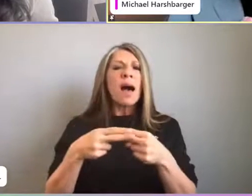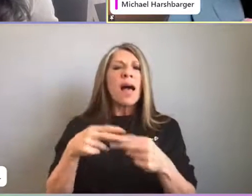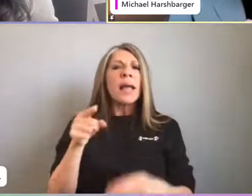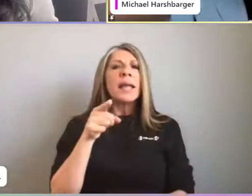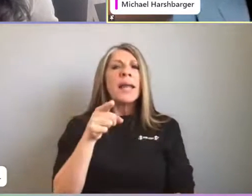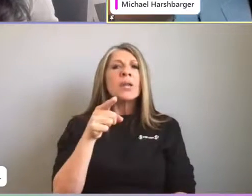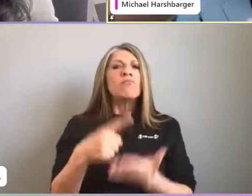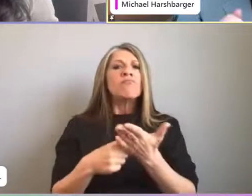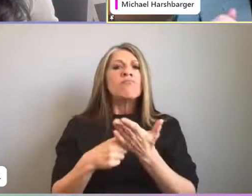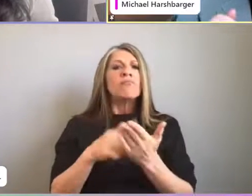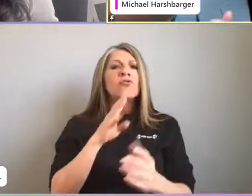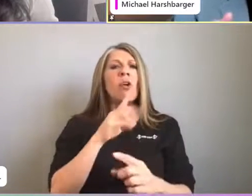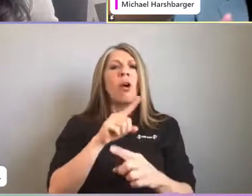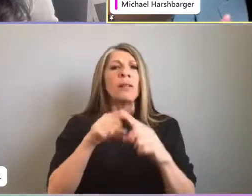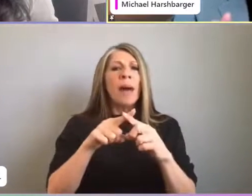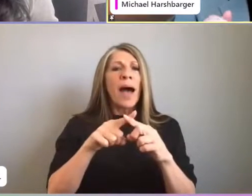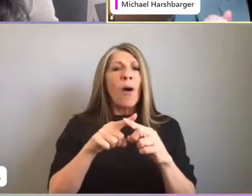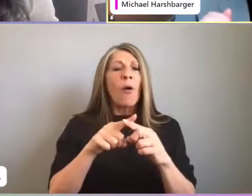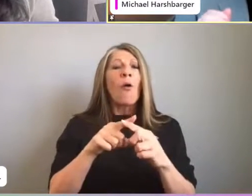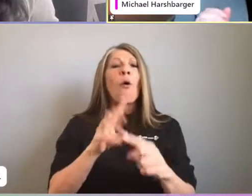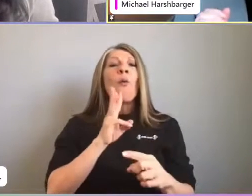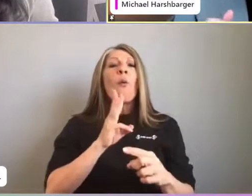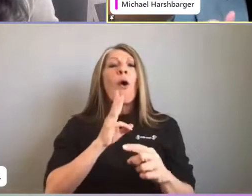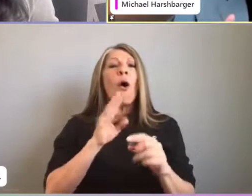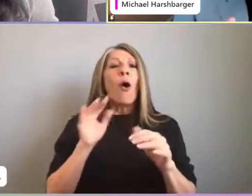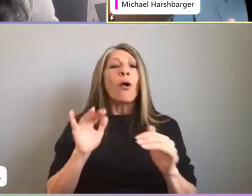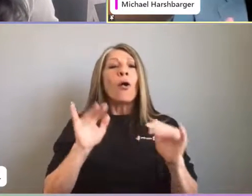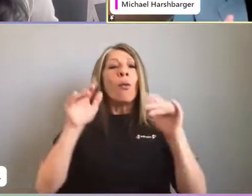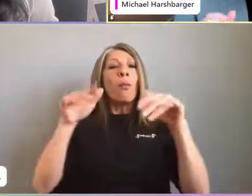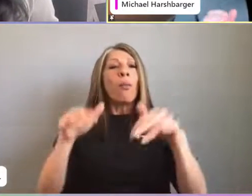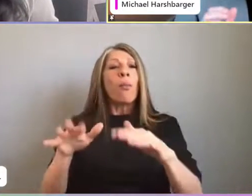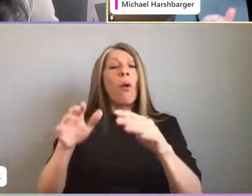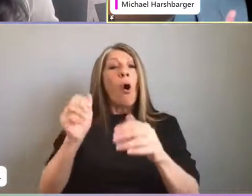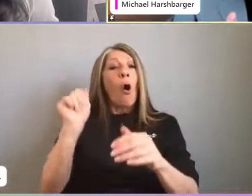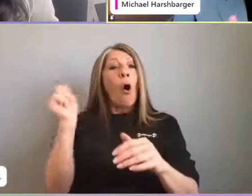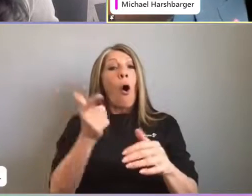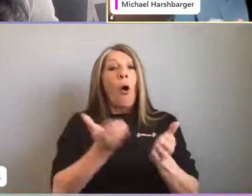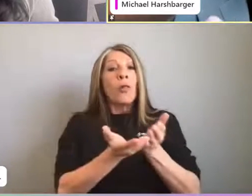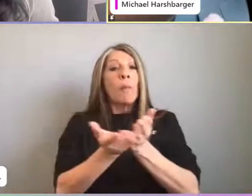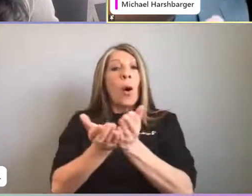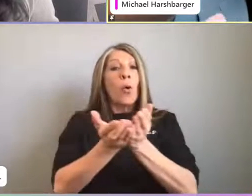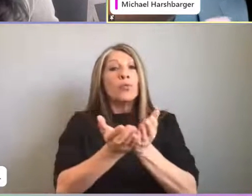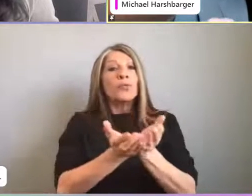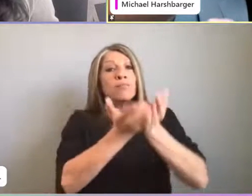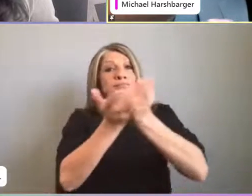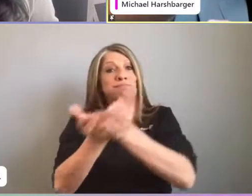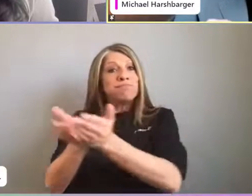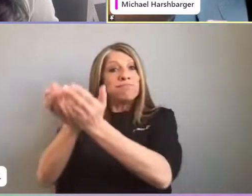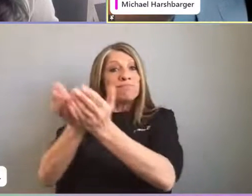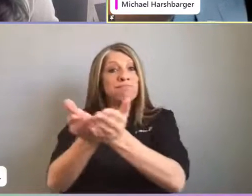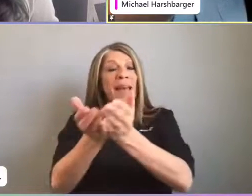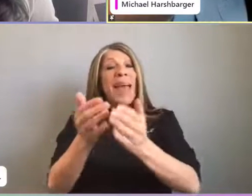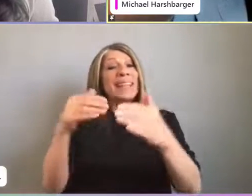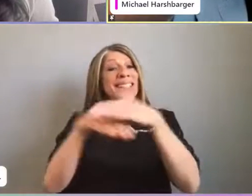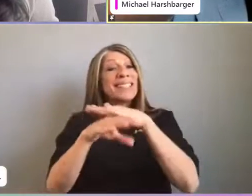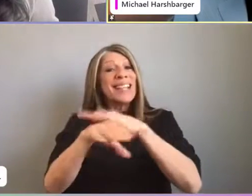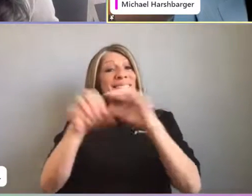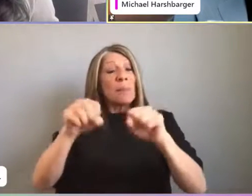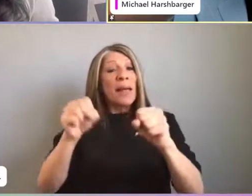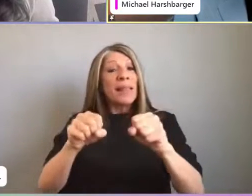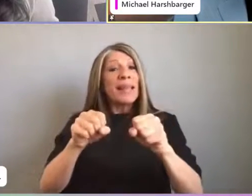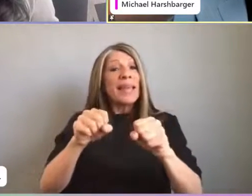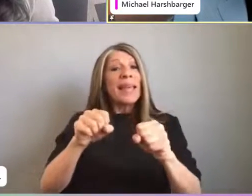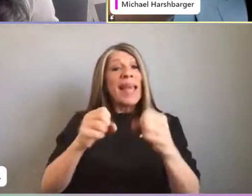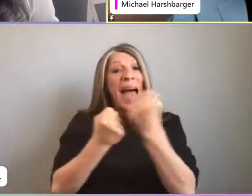talked about the water raises all boats. As an accessibility advocate, as an accessibility a